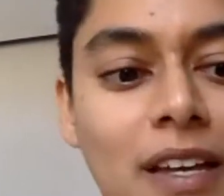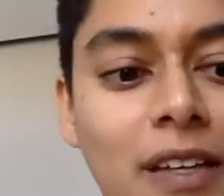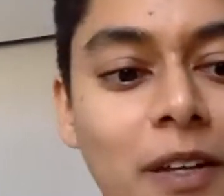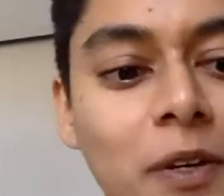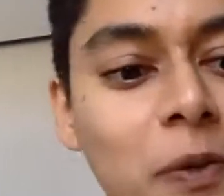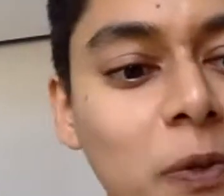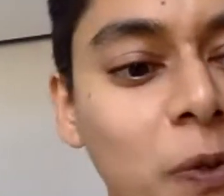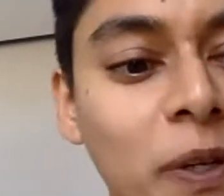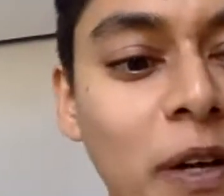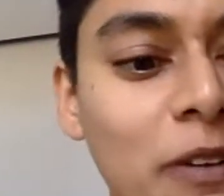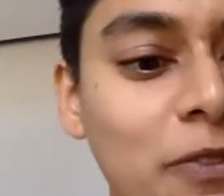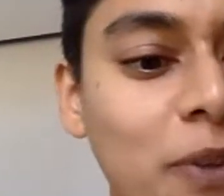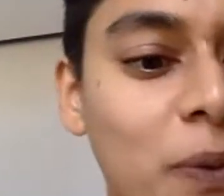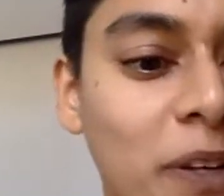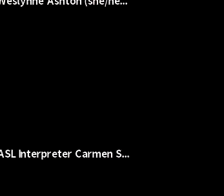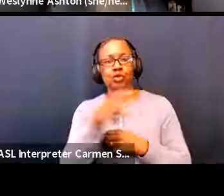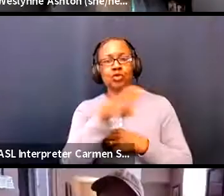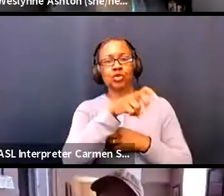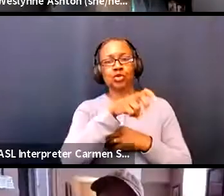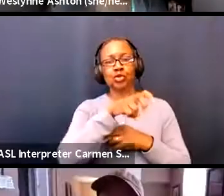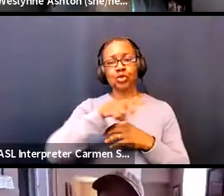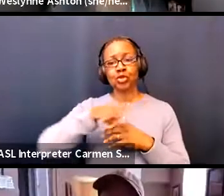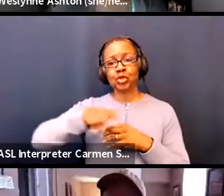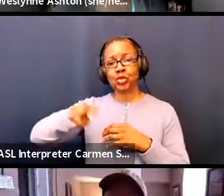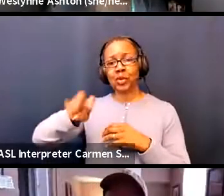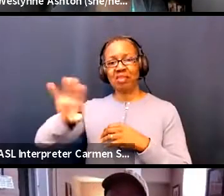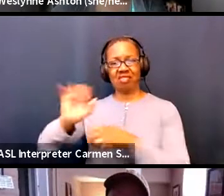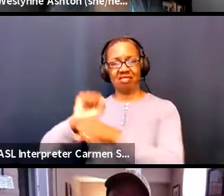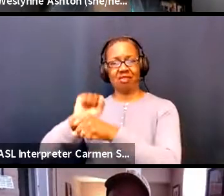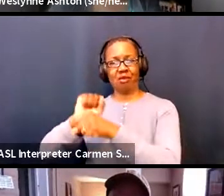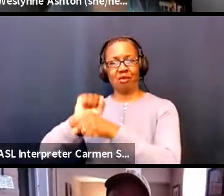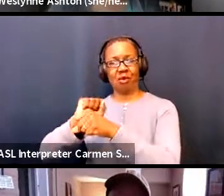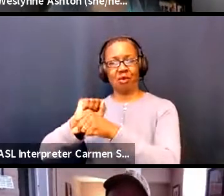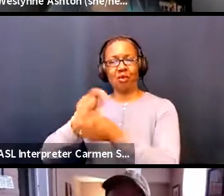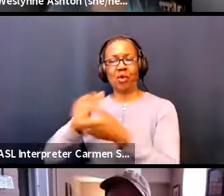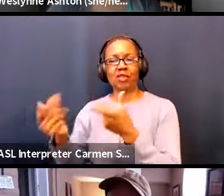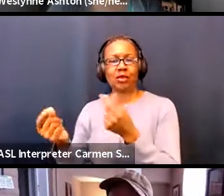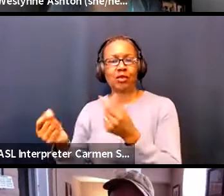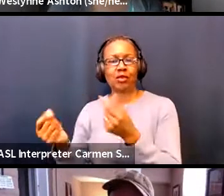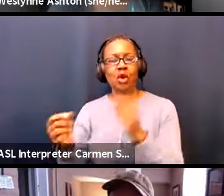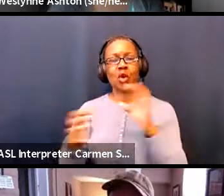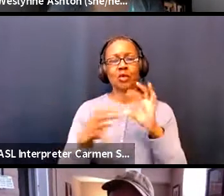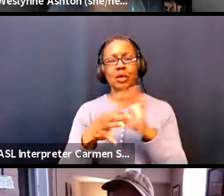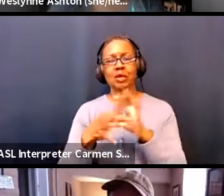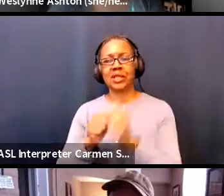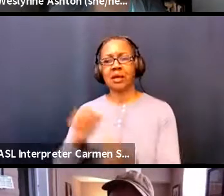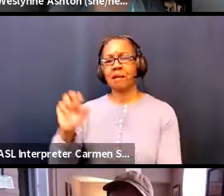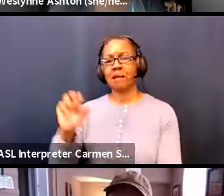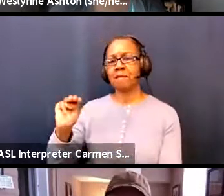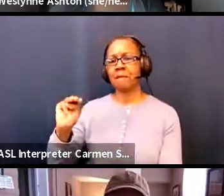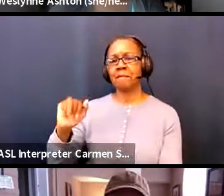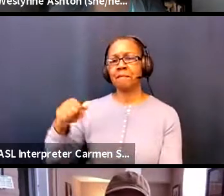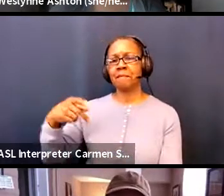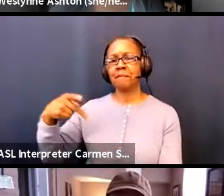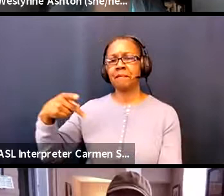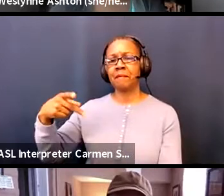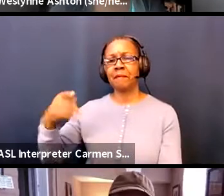basically getting a little tour of the work that they have been involved in with their respective mapping projects.